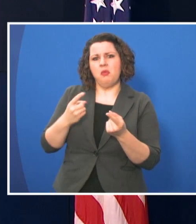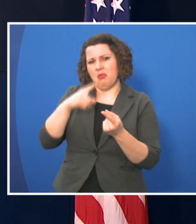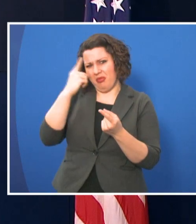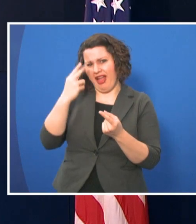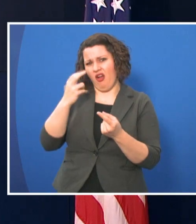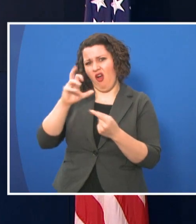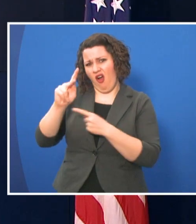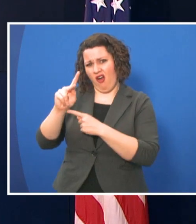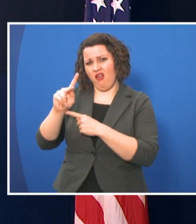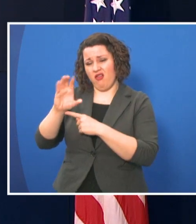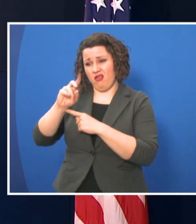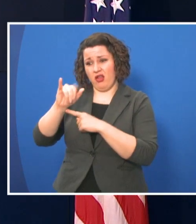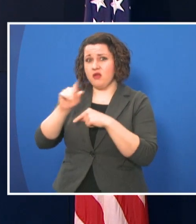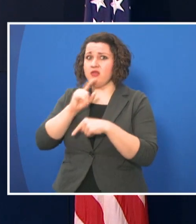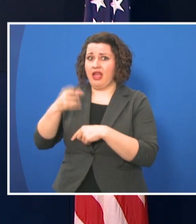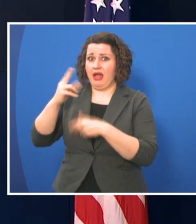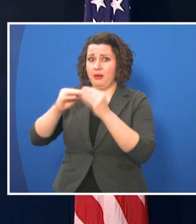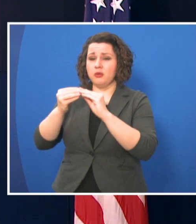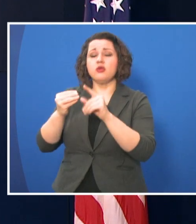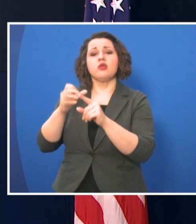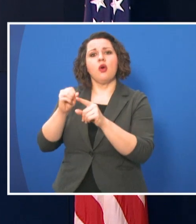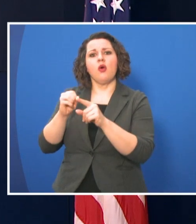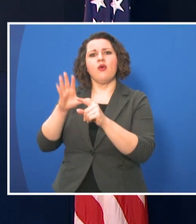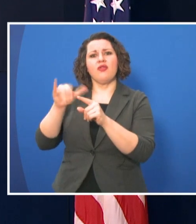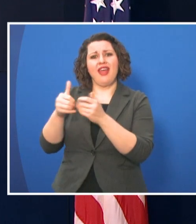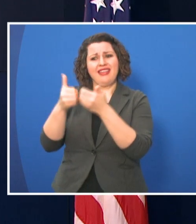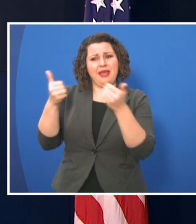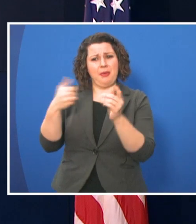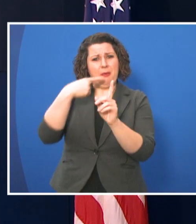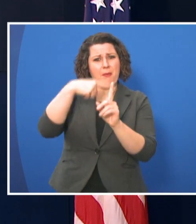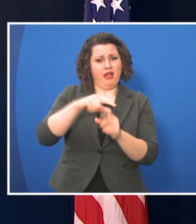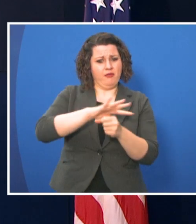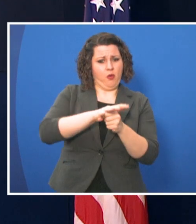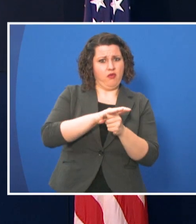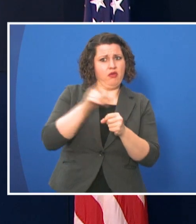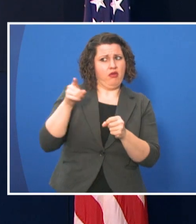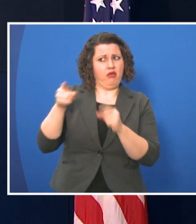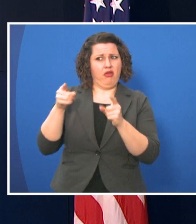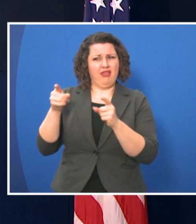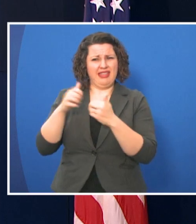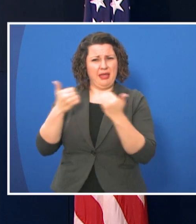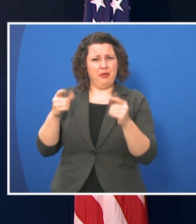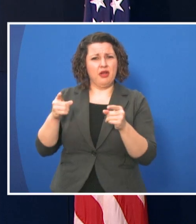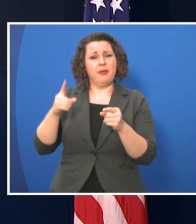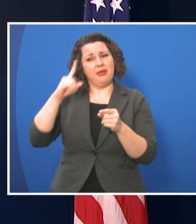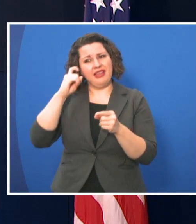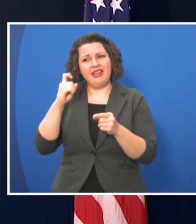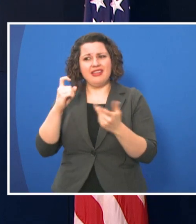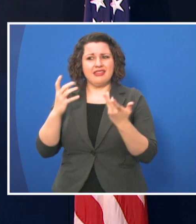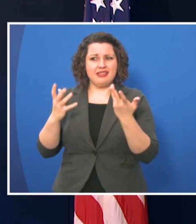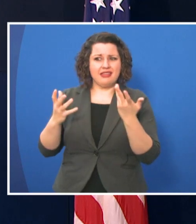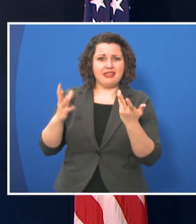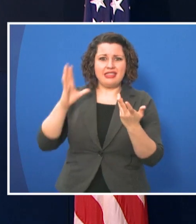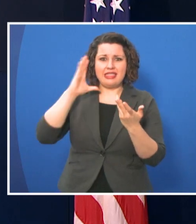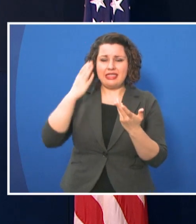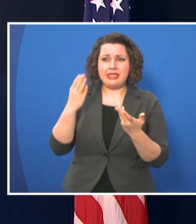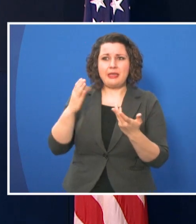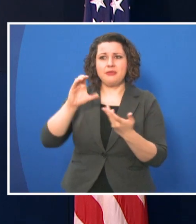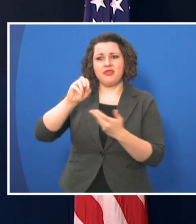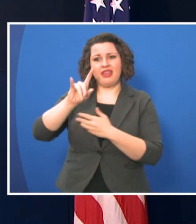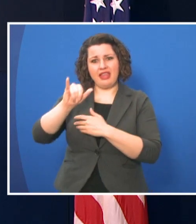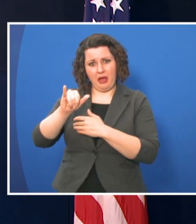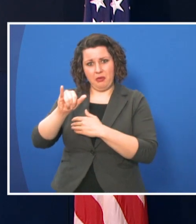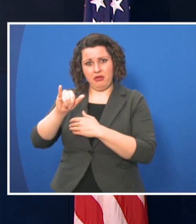wondering, is that separate from the positive case numbers? Because we're also seeing a discrepancy of a couple hundred cases from the county officials'